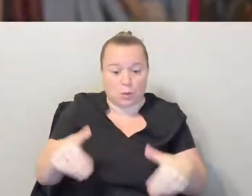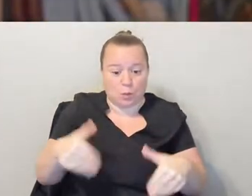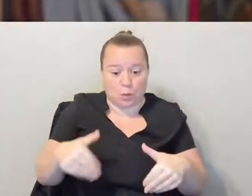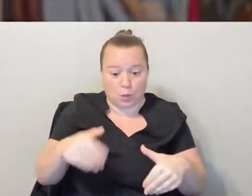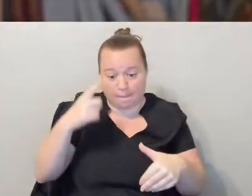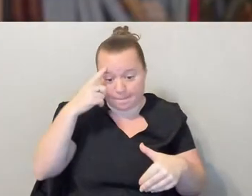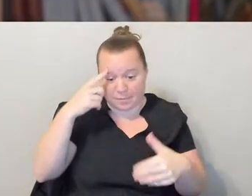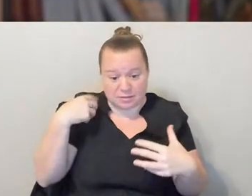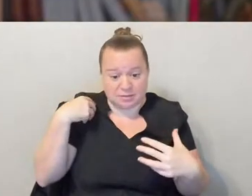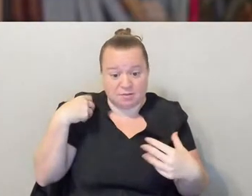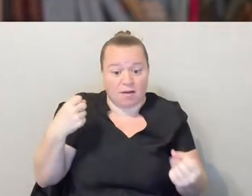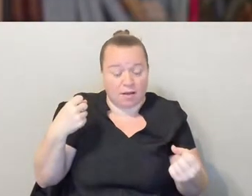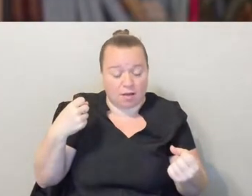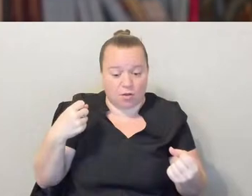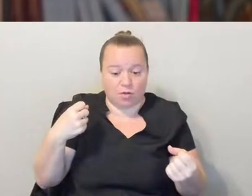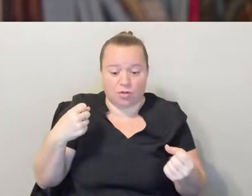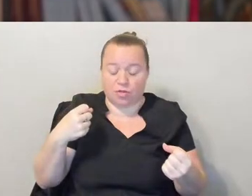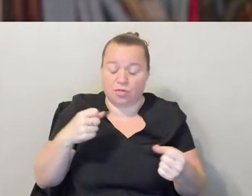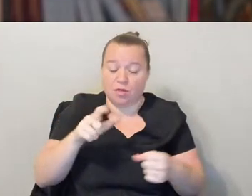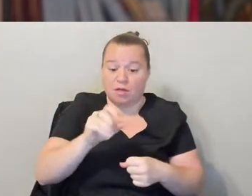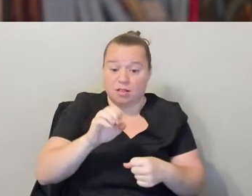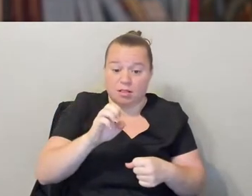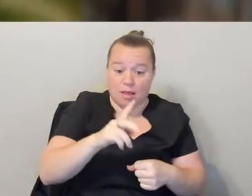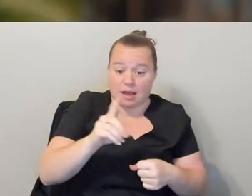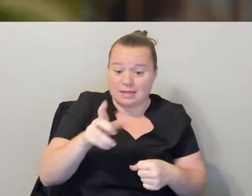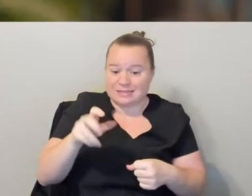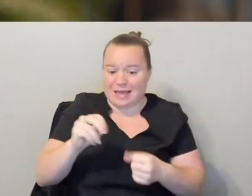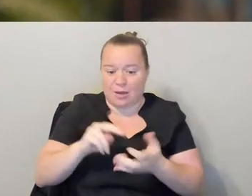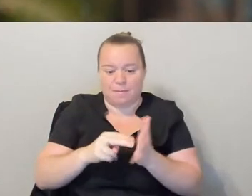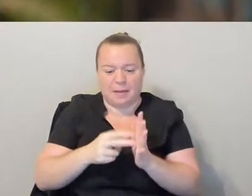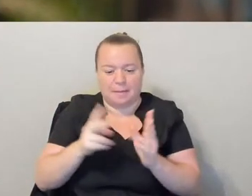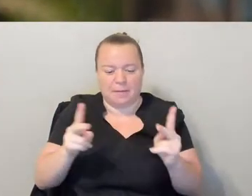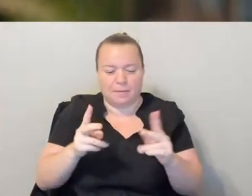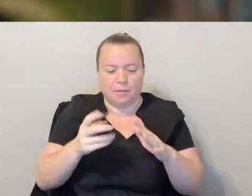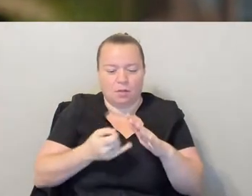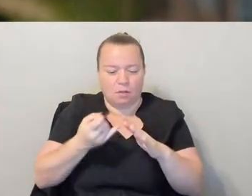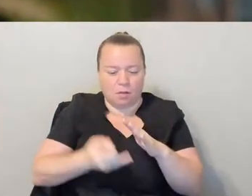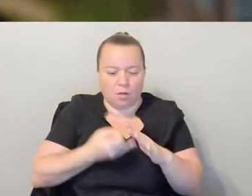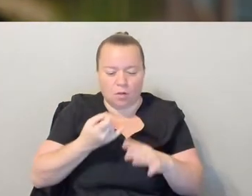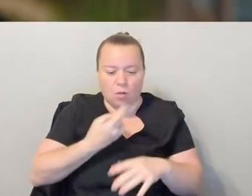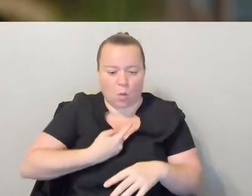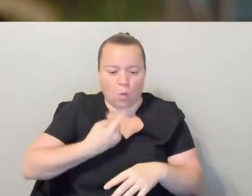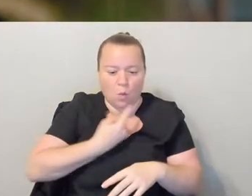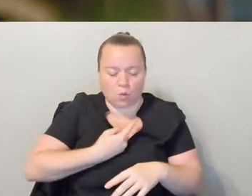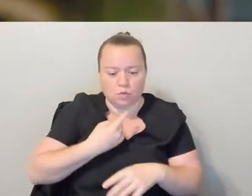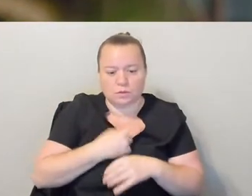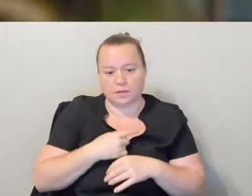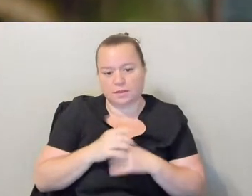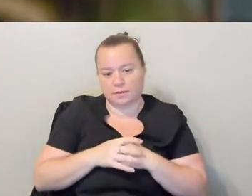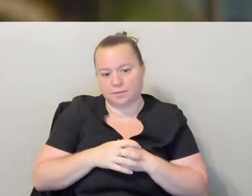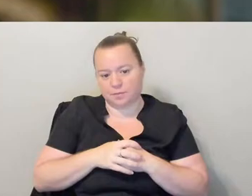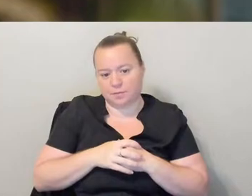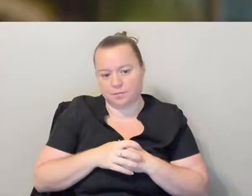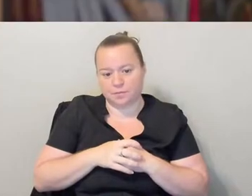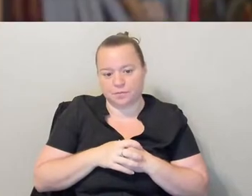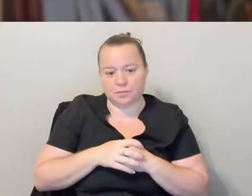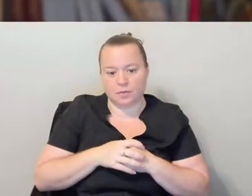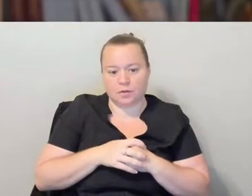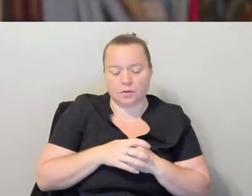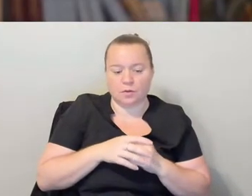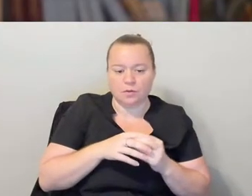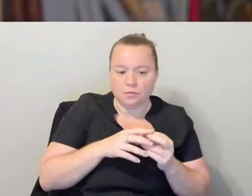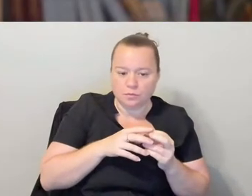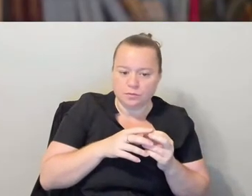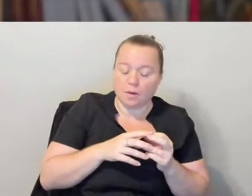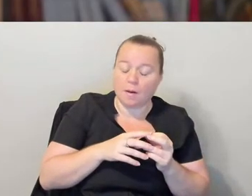health. Lockdowns led to loneliness. More care and household work caused parents, especially lone